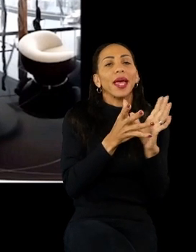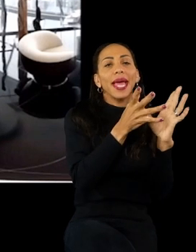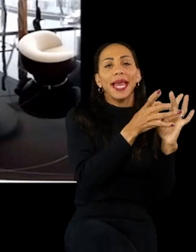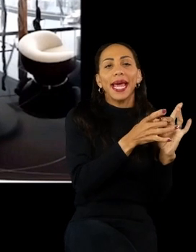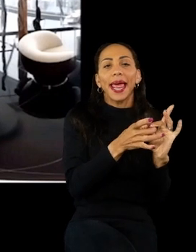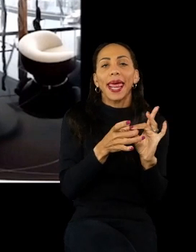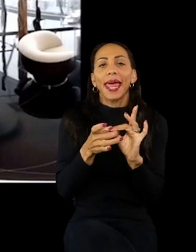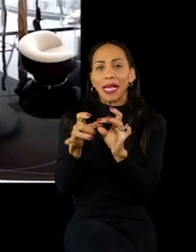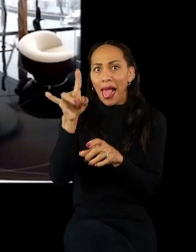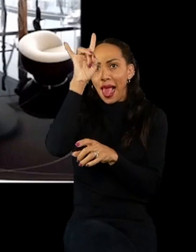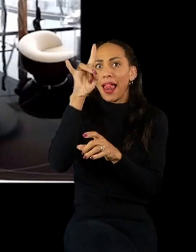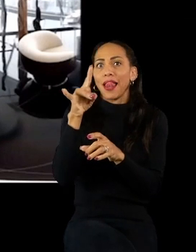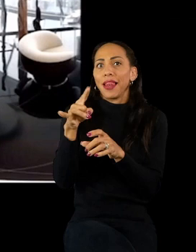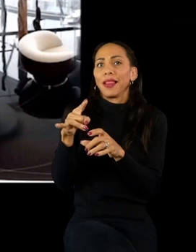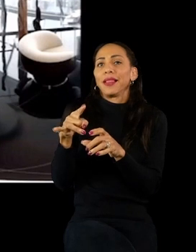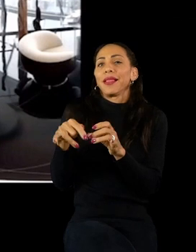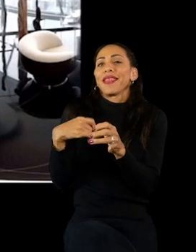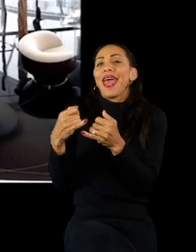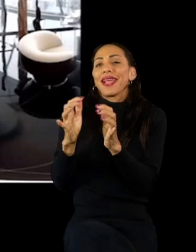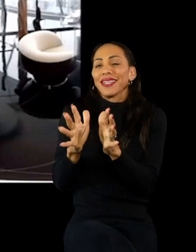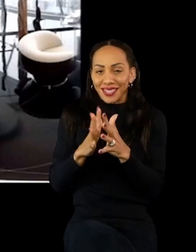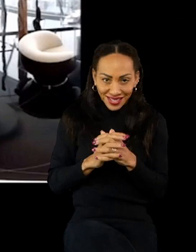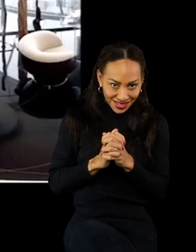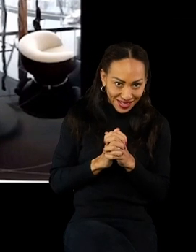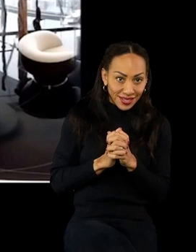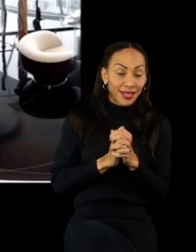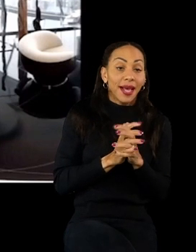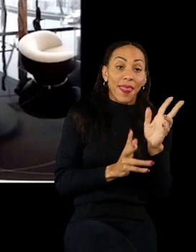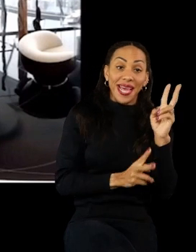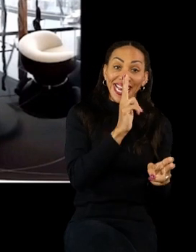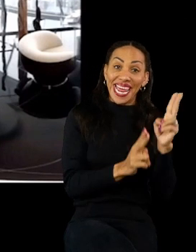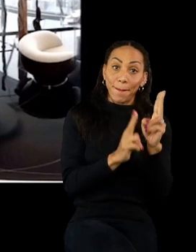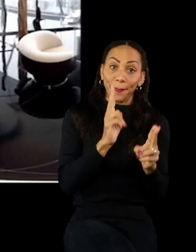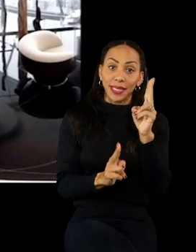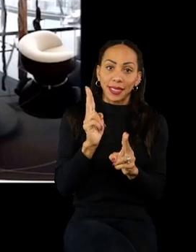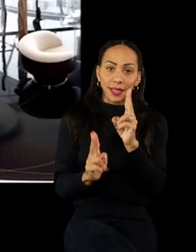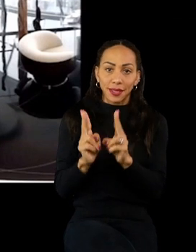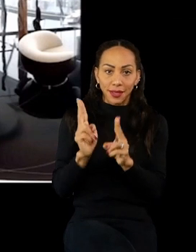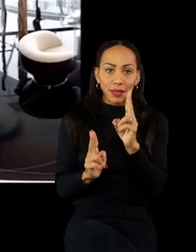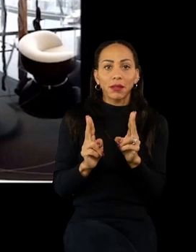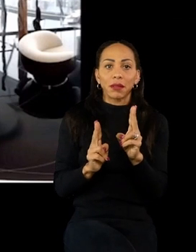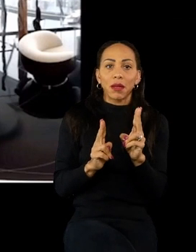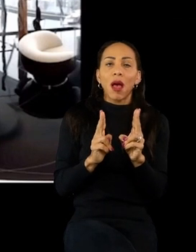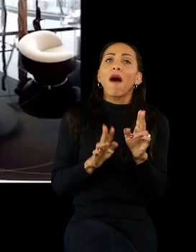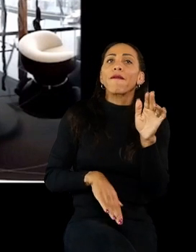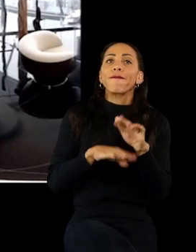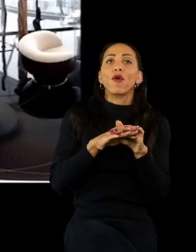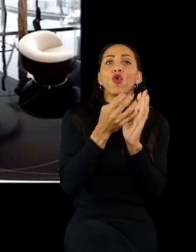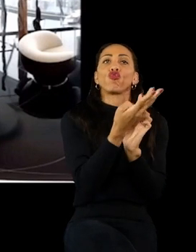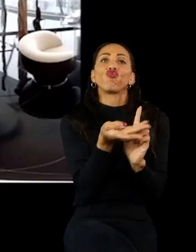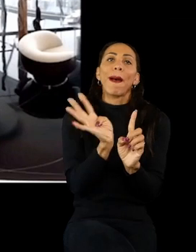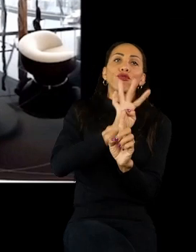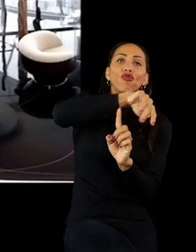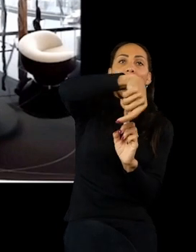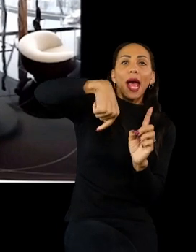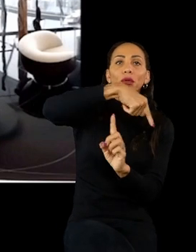comic version, but it moves to that kind of hell space towards the end. Now the clips from